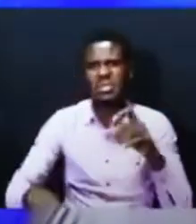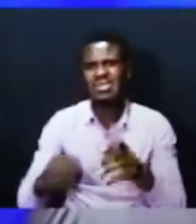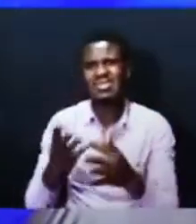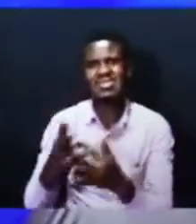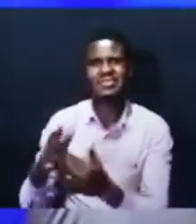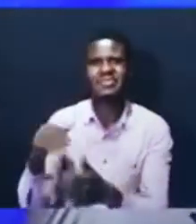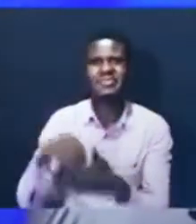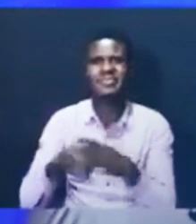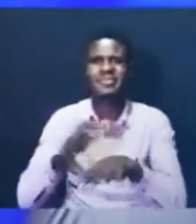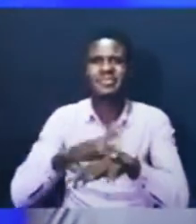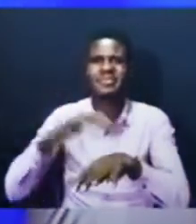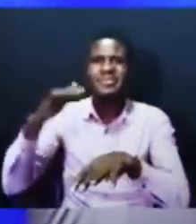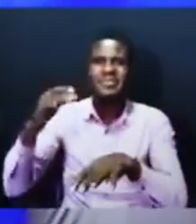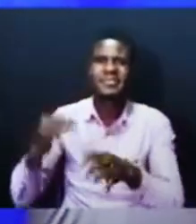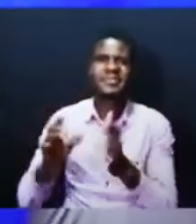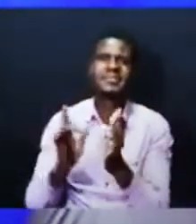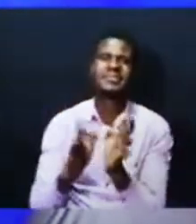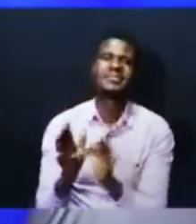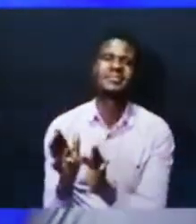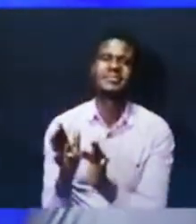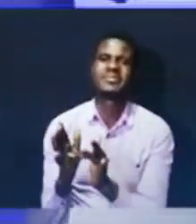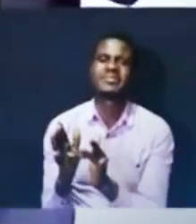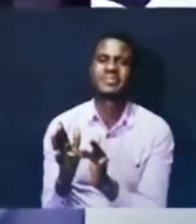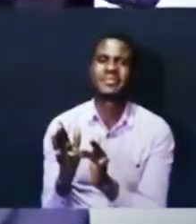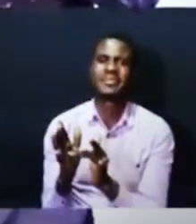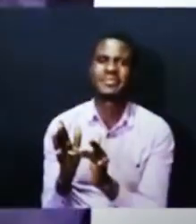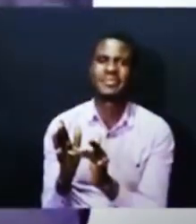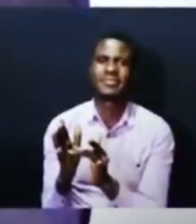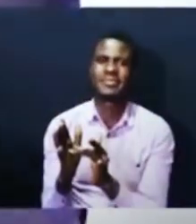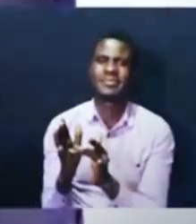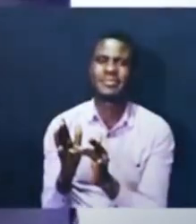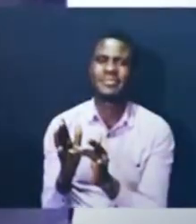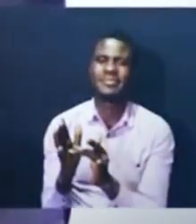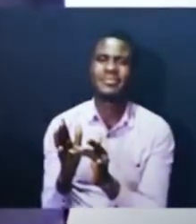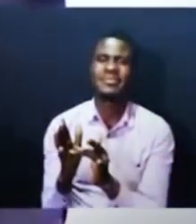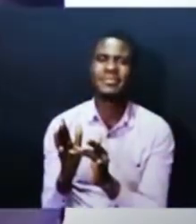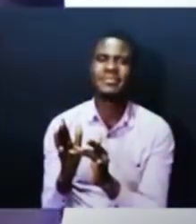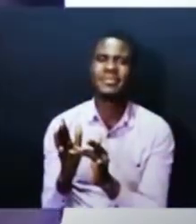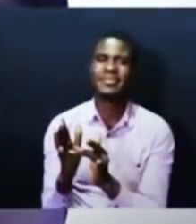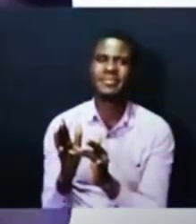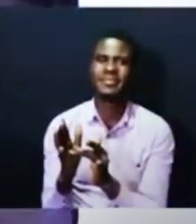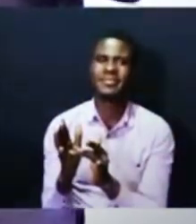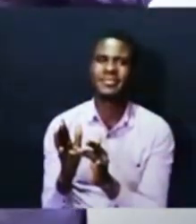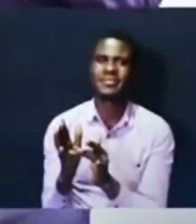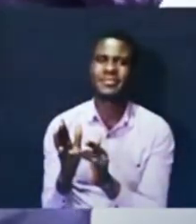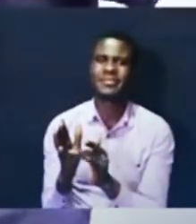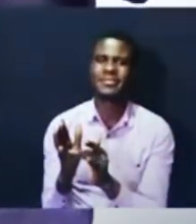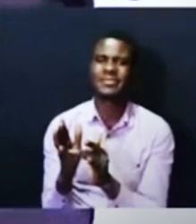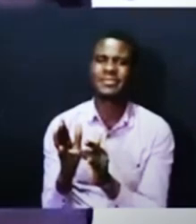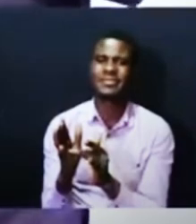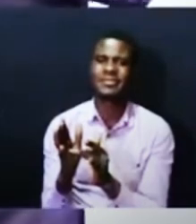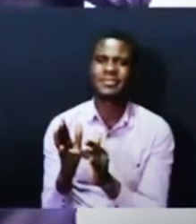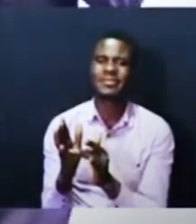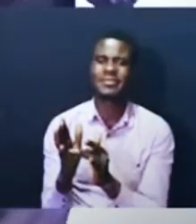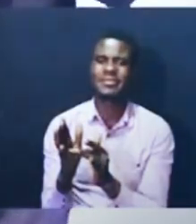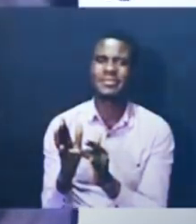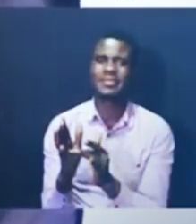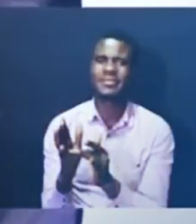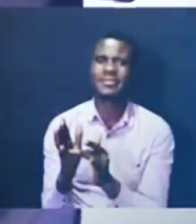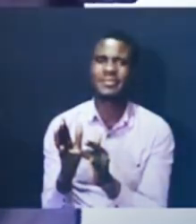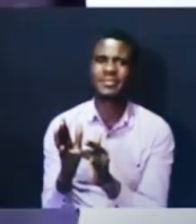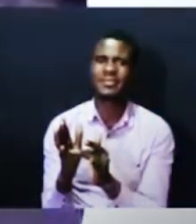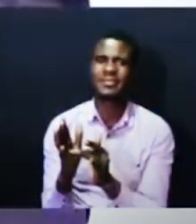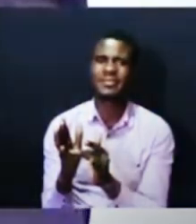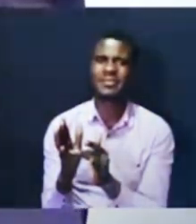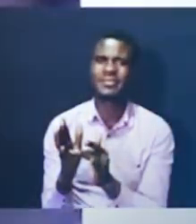share in his glory. Chosem say ye nini bom hu na mane a ye nini be bom edide enti biribie ma wo dwane sa mane hu na oni Christo be hu no